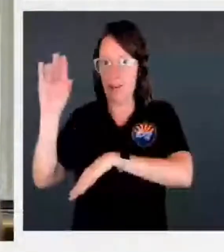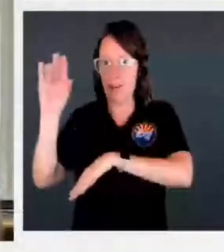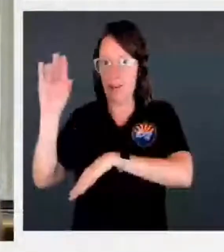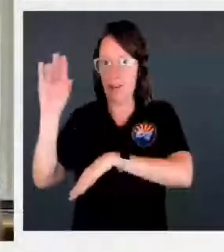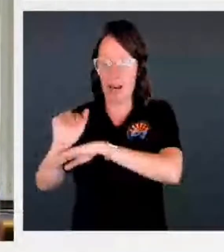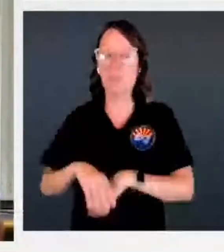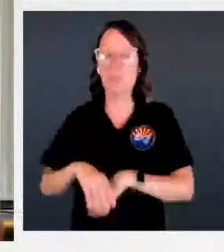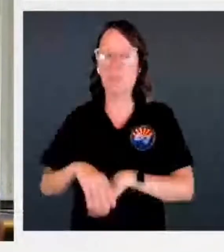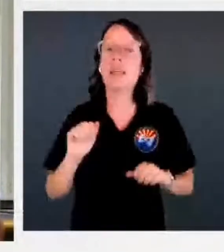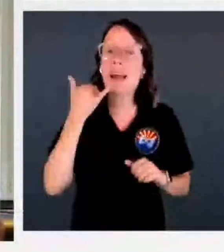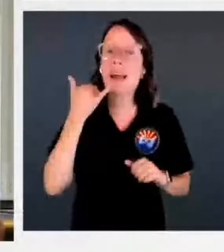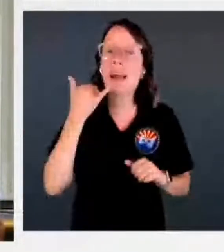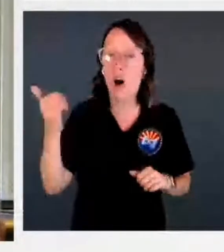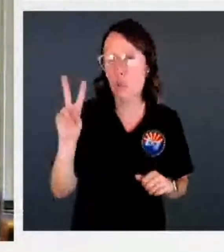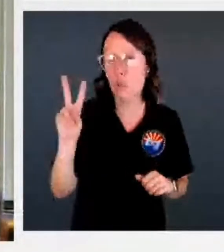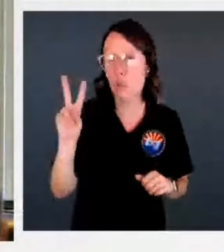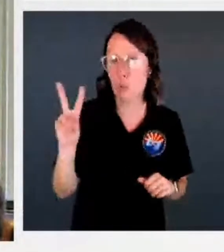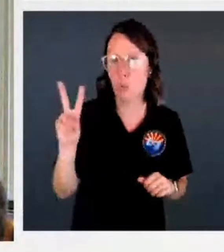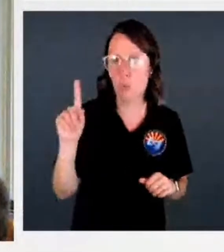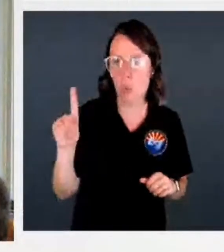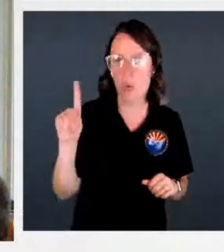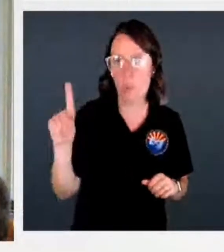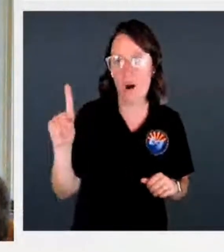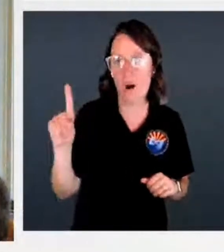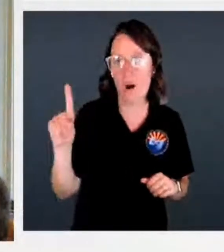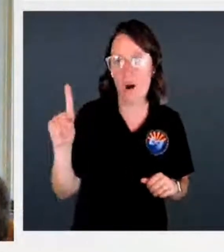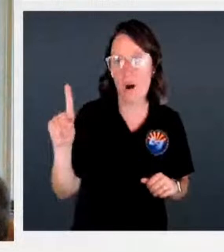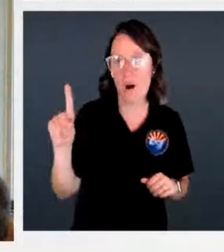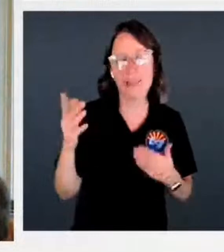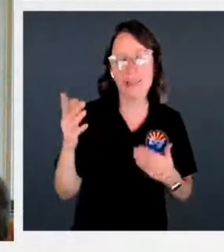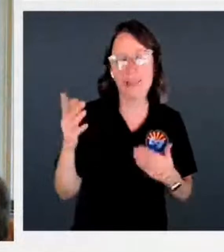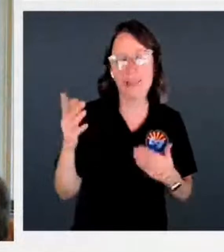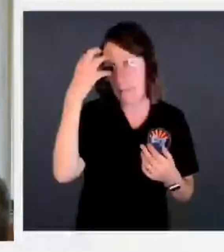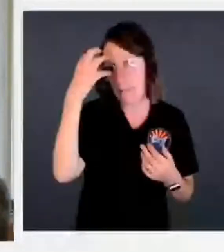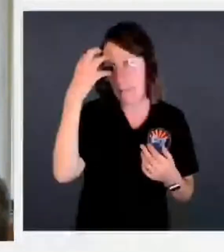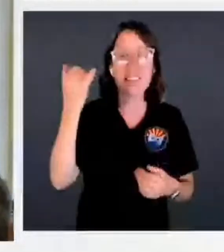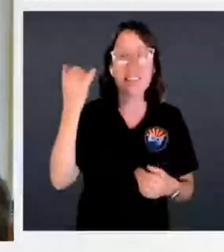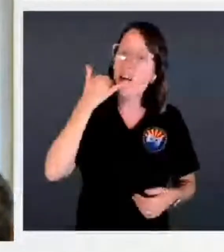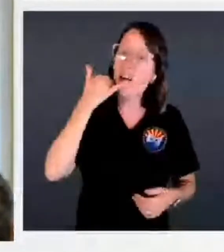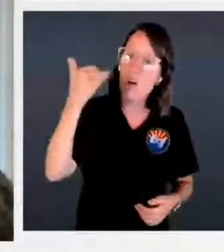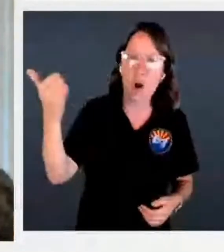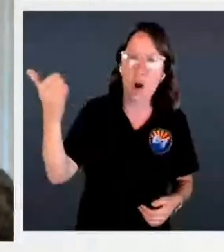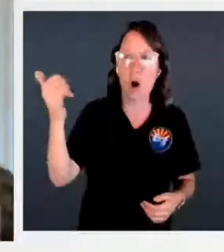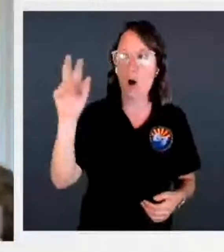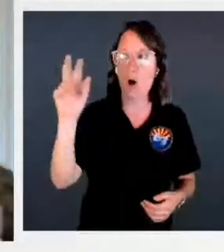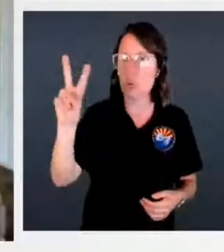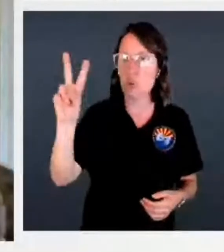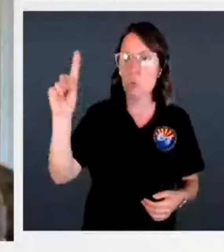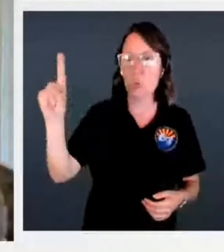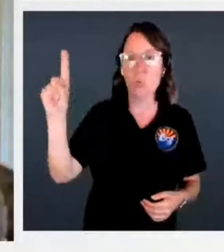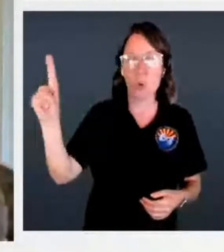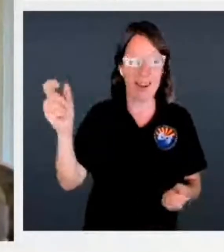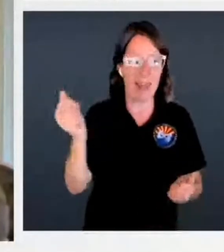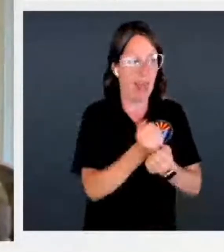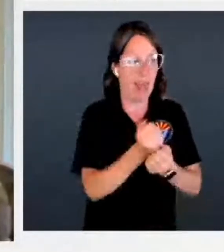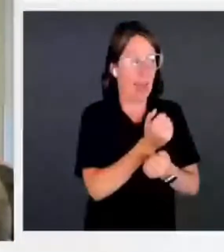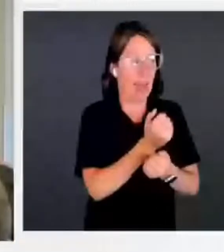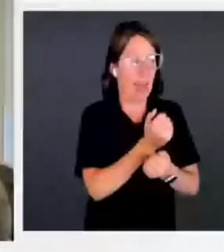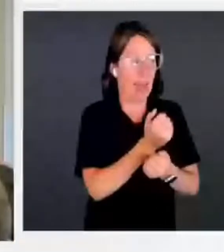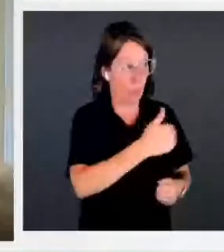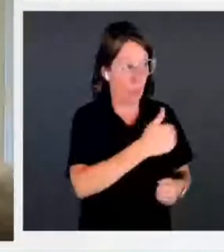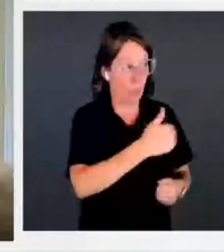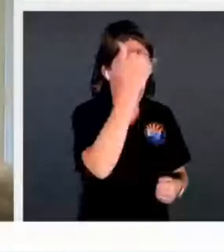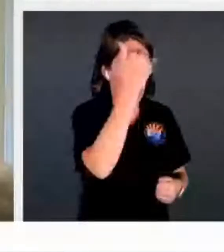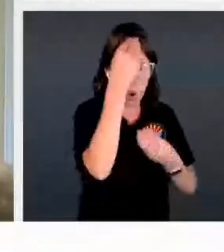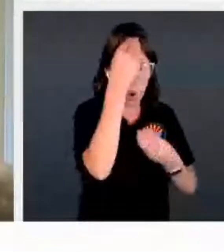211, much easier to remember. 211 is a great partner. You can call them. All of our information is being fed to 211, so they're going to be able to help